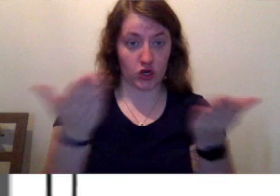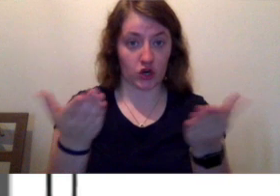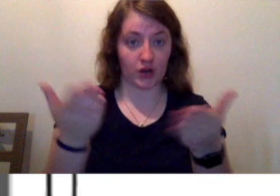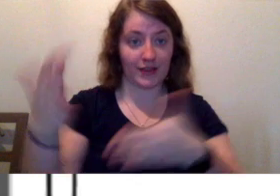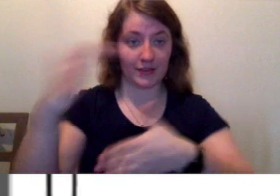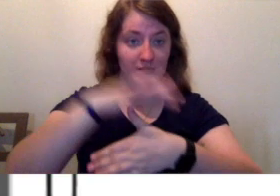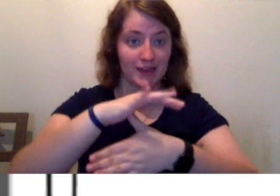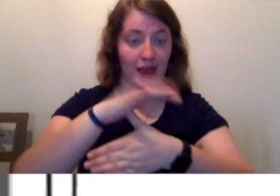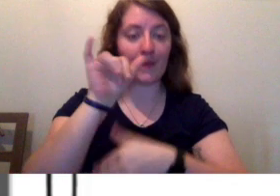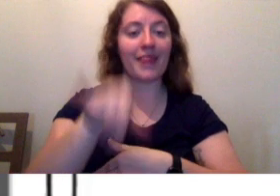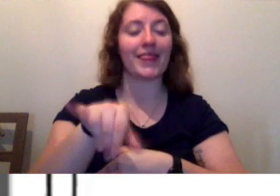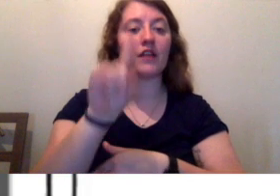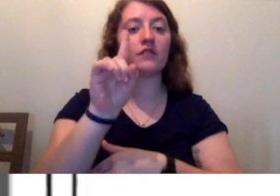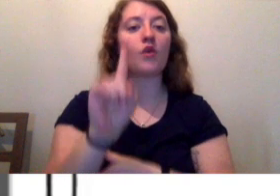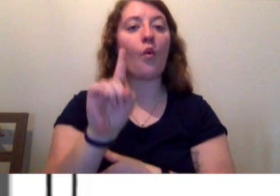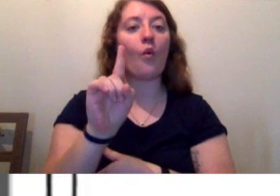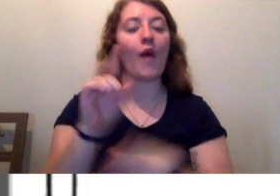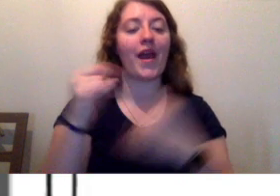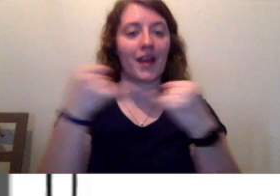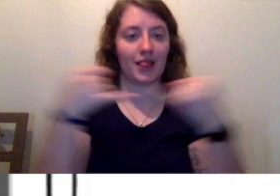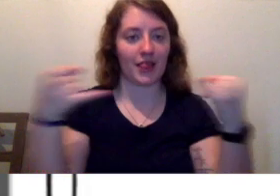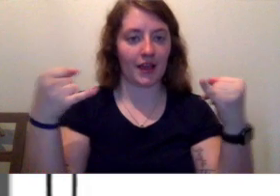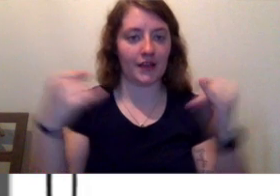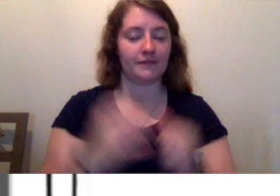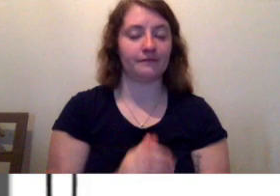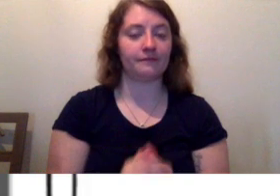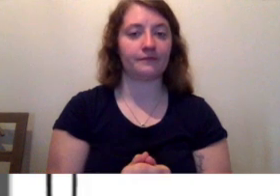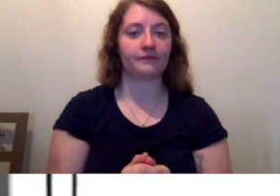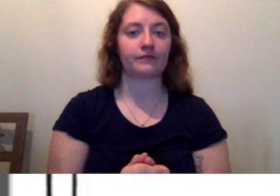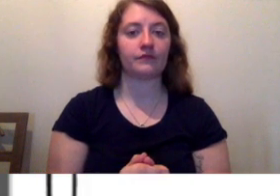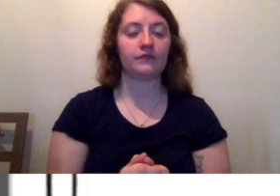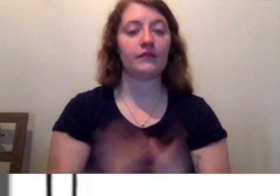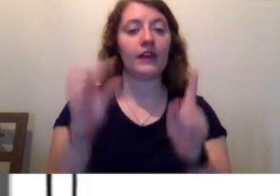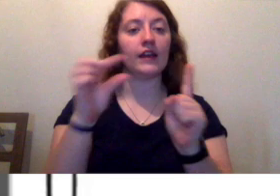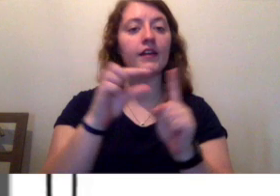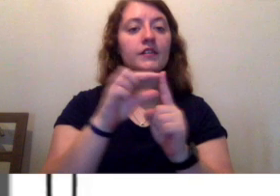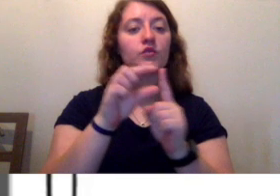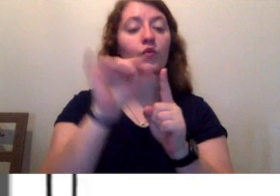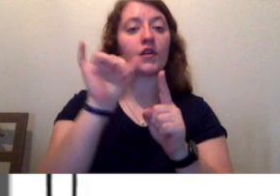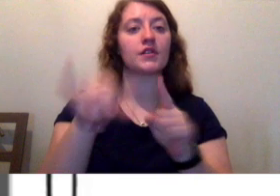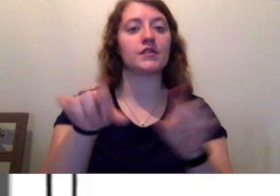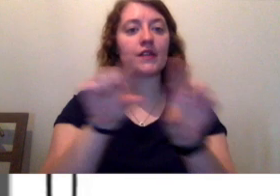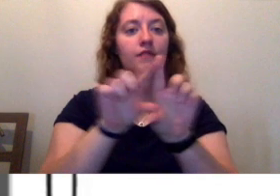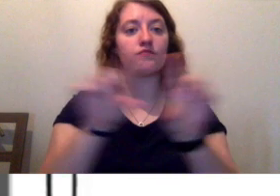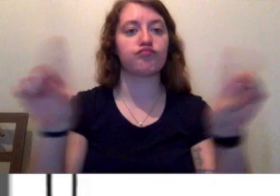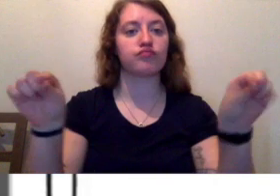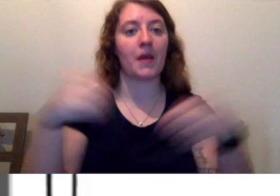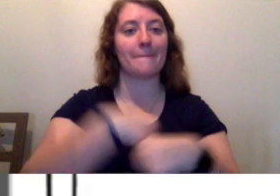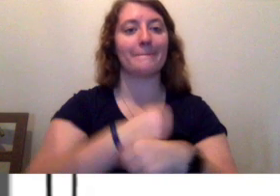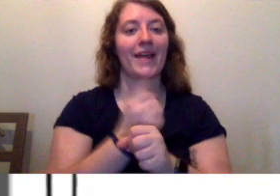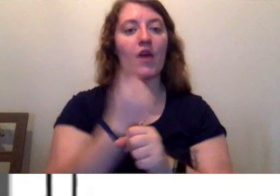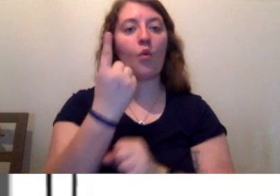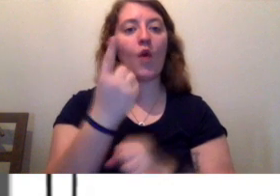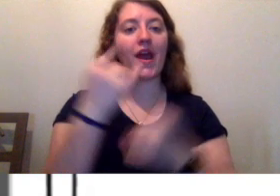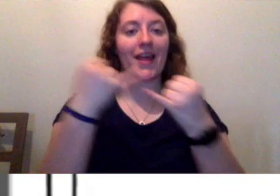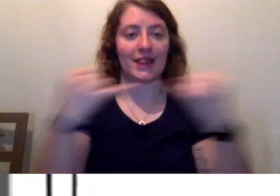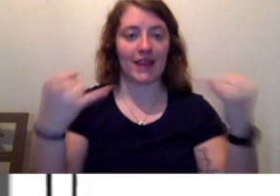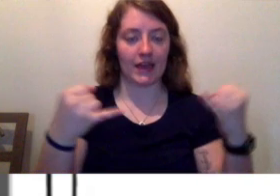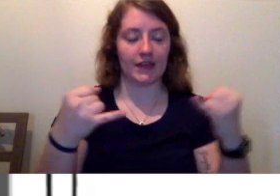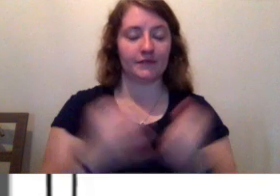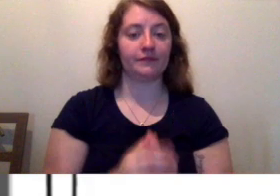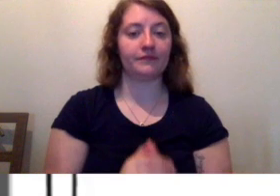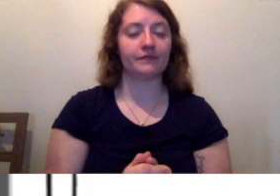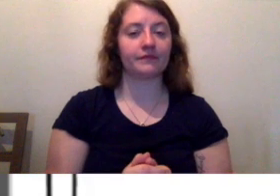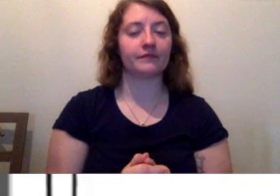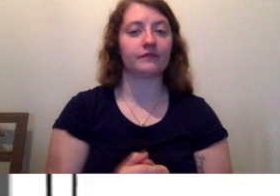that is one line. It's words that stretch across one line. So if I were to look at